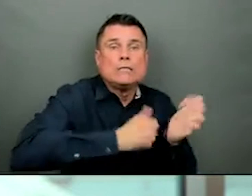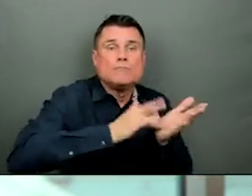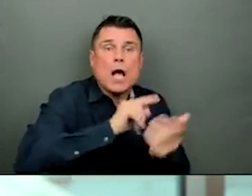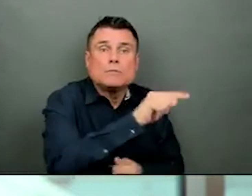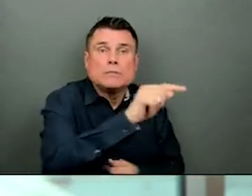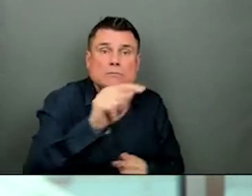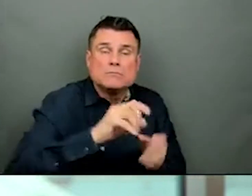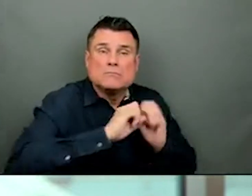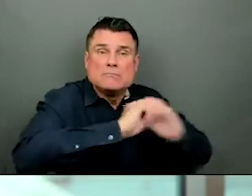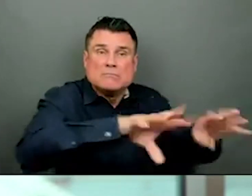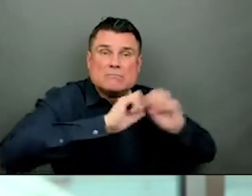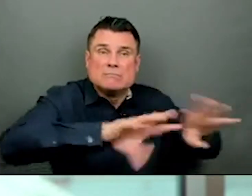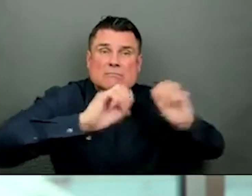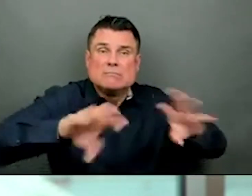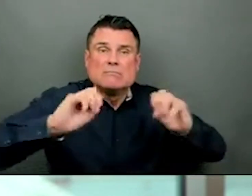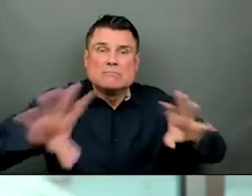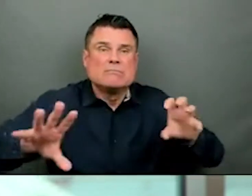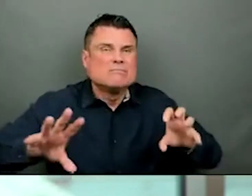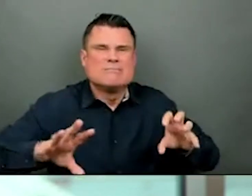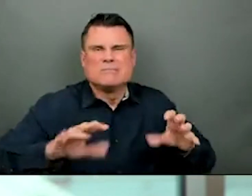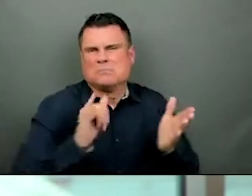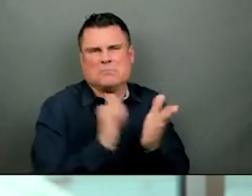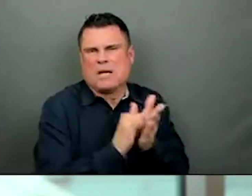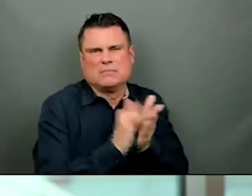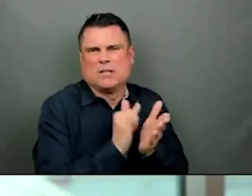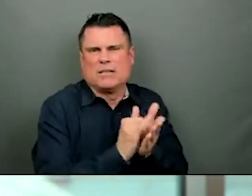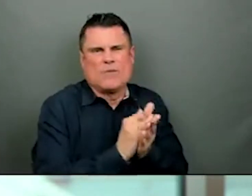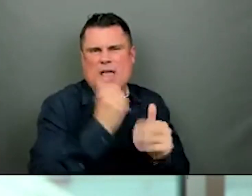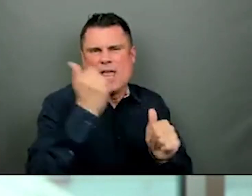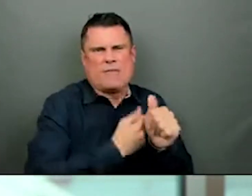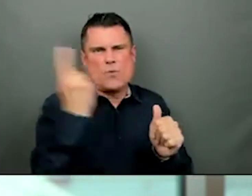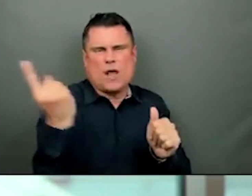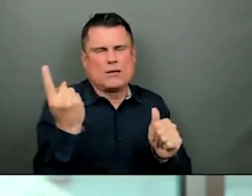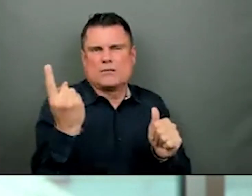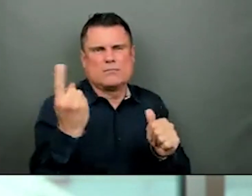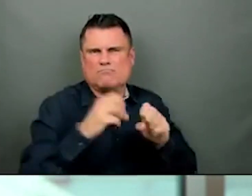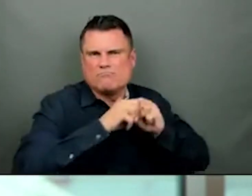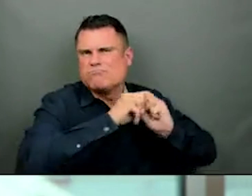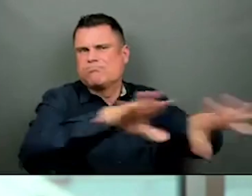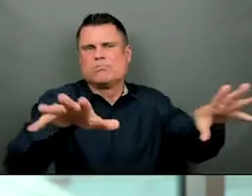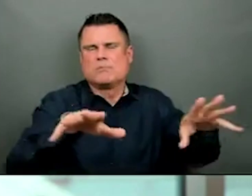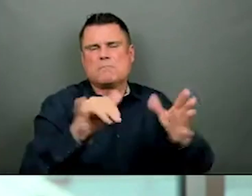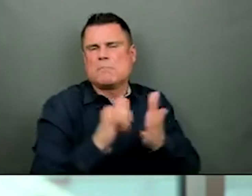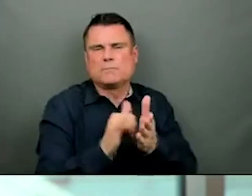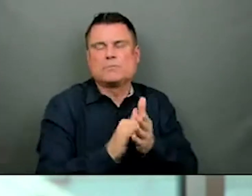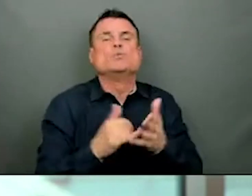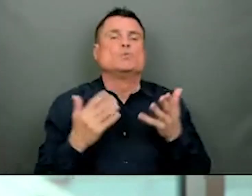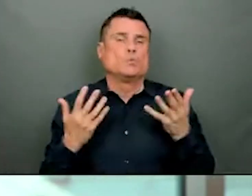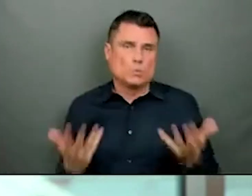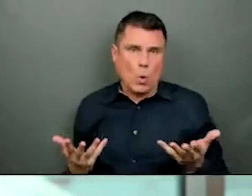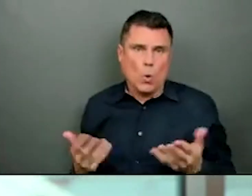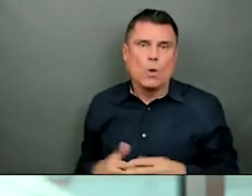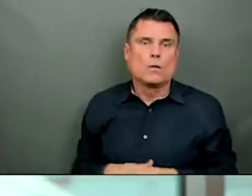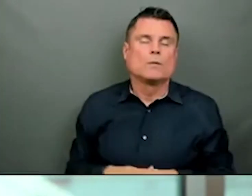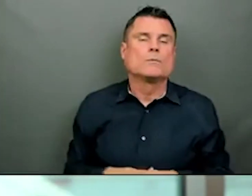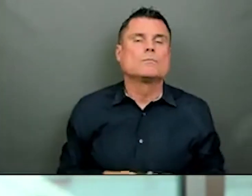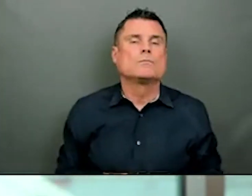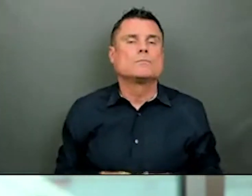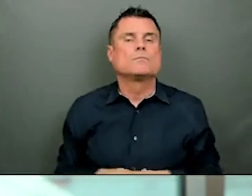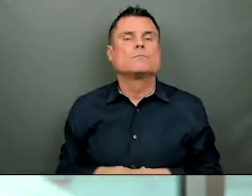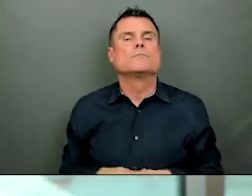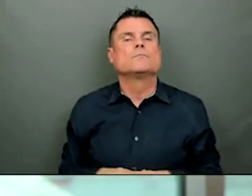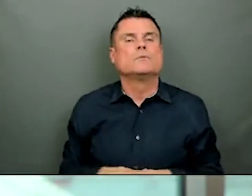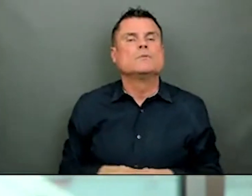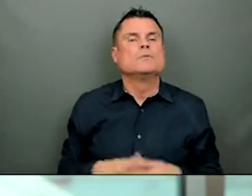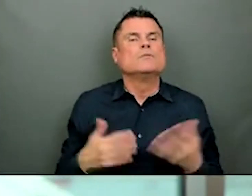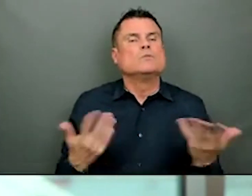people in BC, but we're immunizing to the supply that we have. And again, this isn't a criticism of the Government of Canada. We